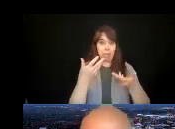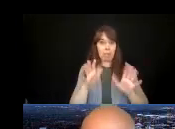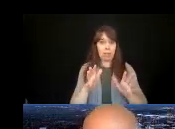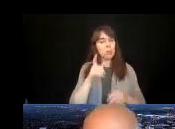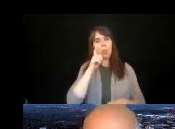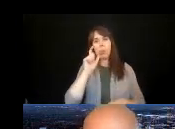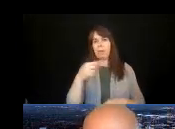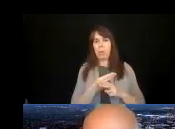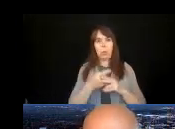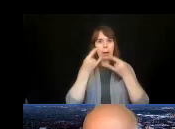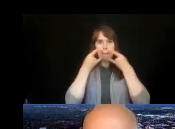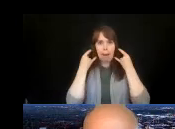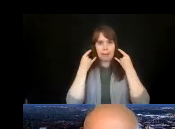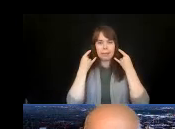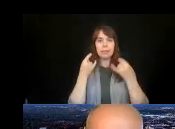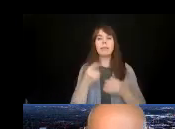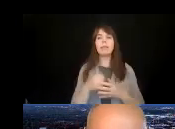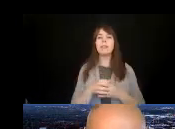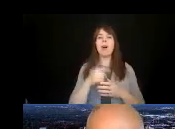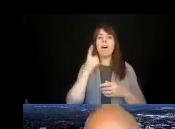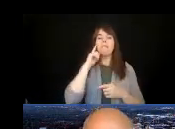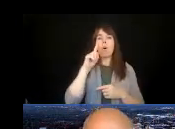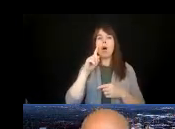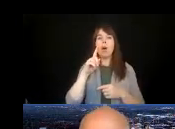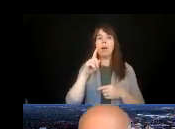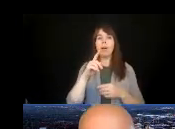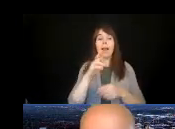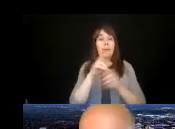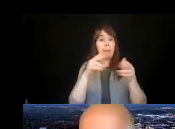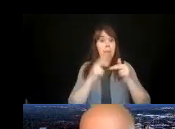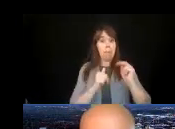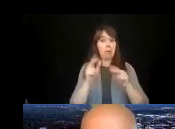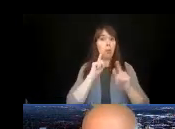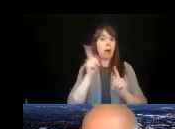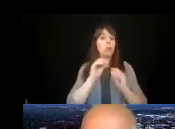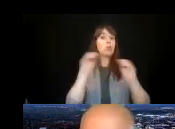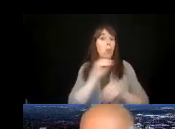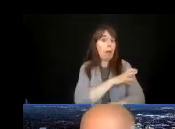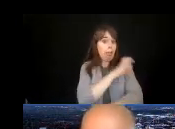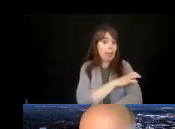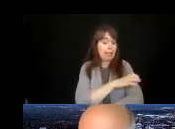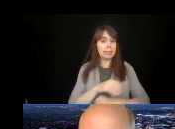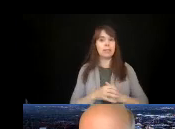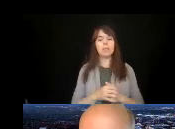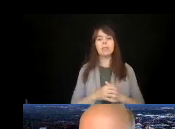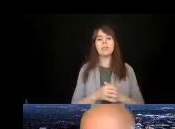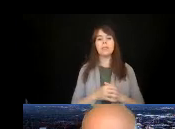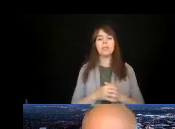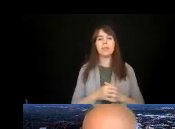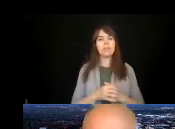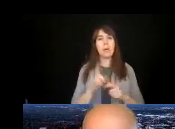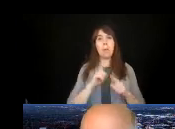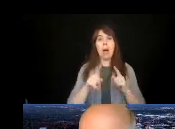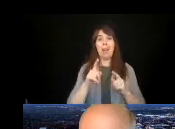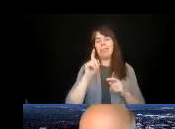wear masks in non-clinical buildings or areas. All employees would be continue to have to wear